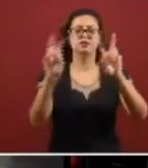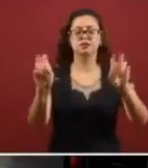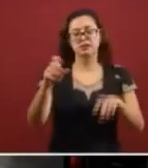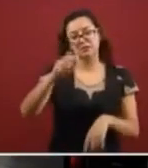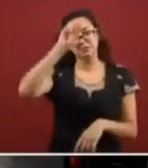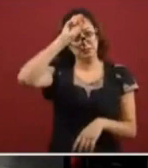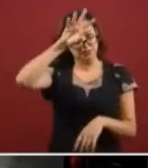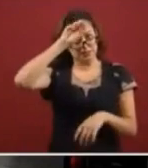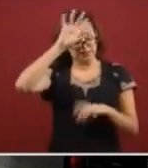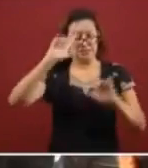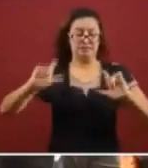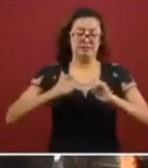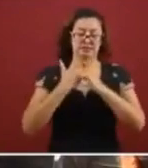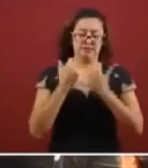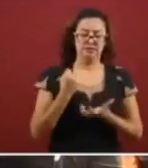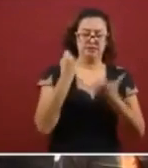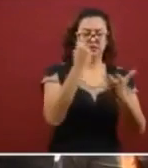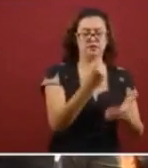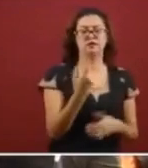What about the mining